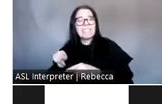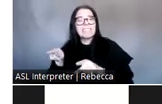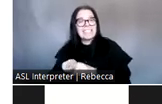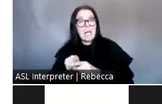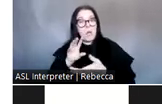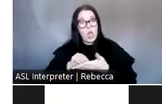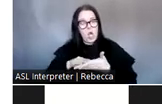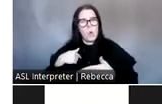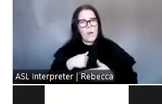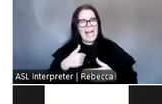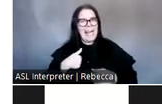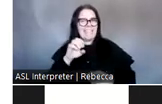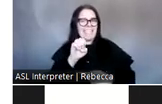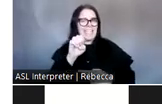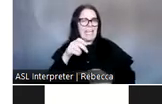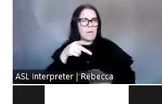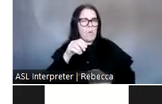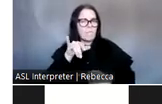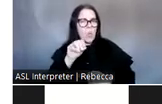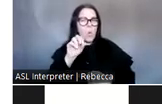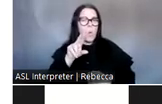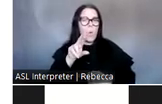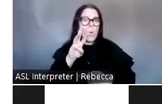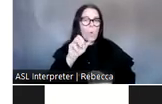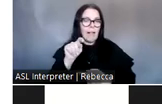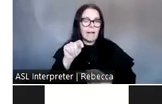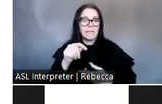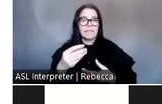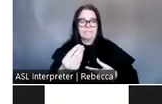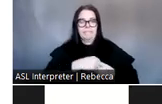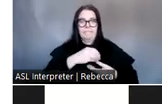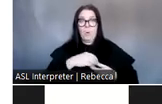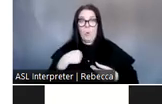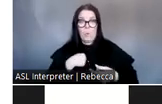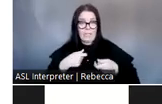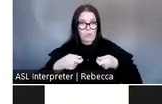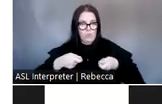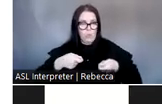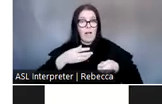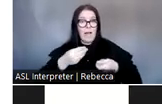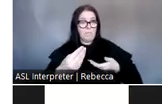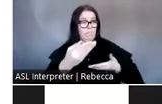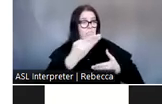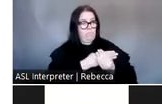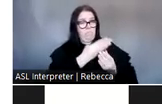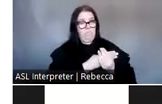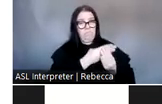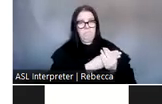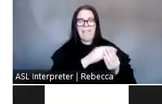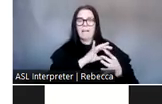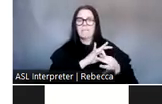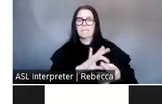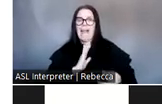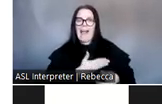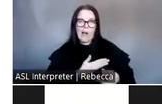or e-portfolio. And the deposits that are made into the digital wallet are the completed micro-credentials or badges that we